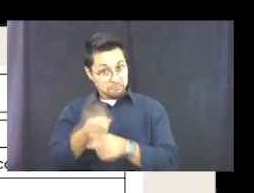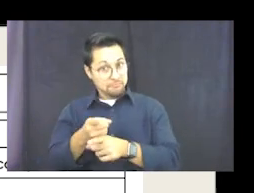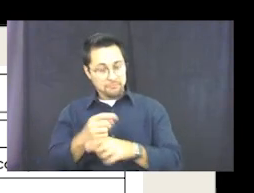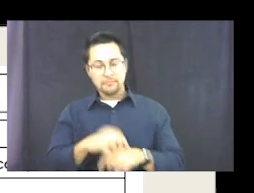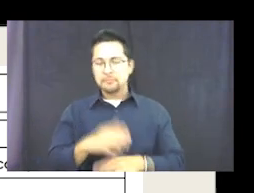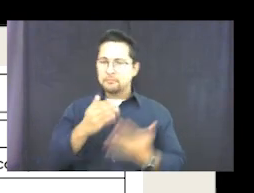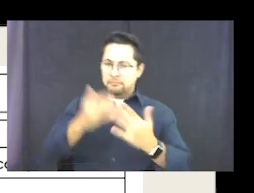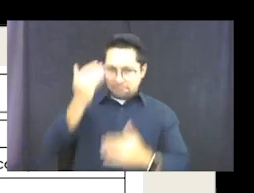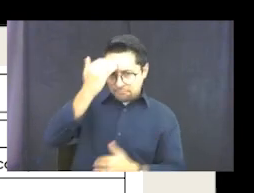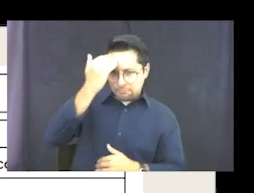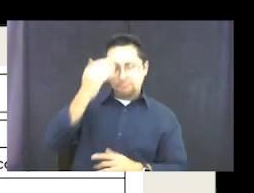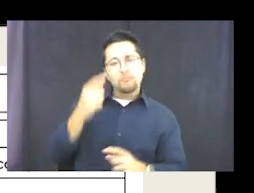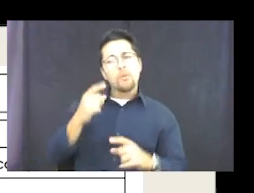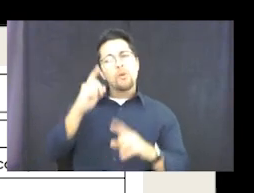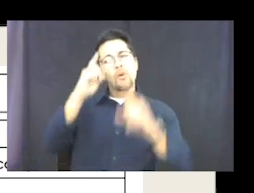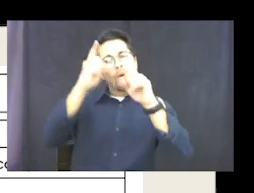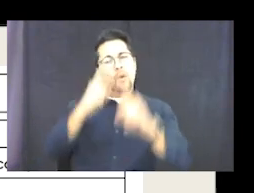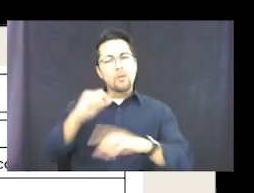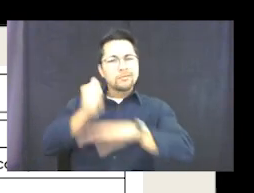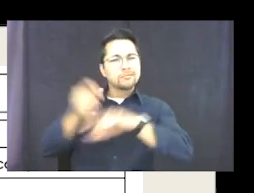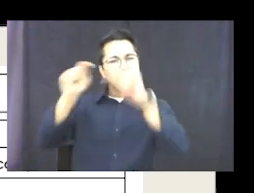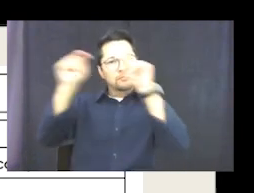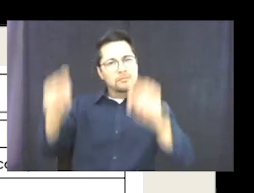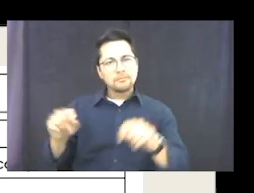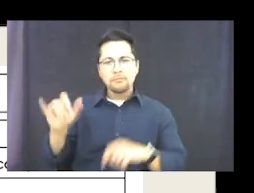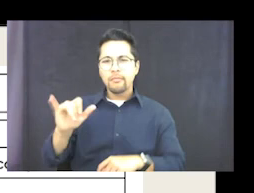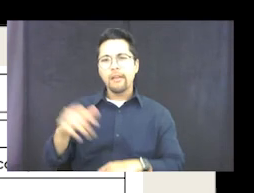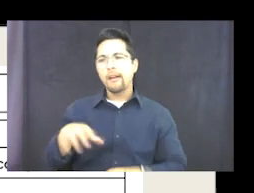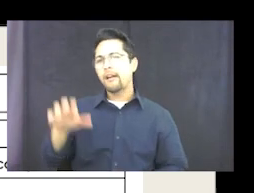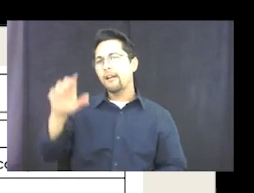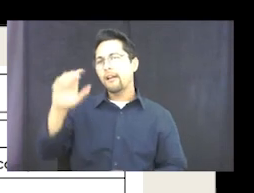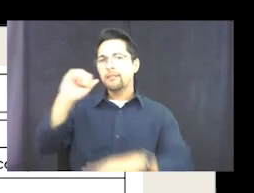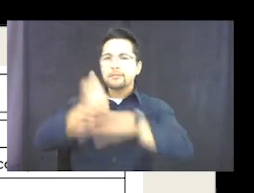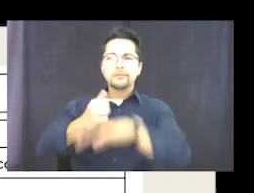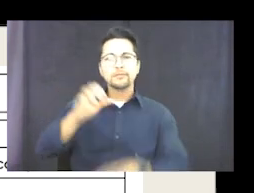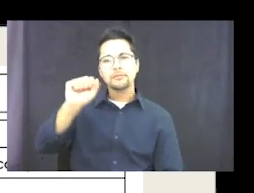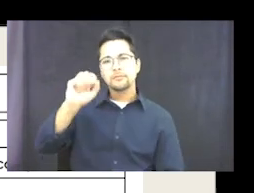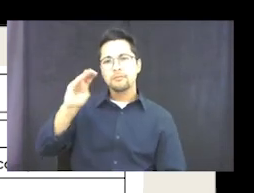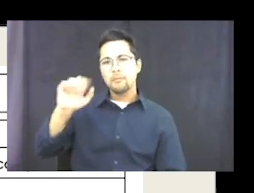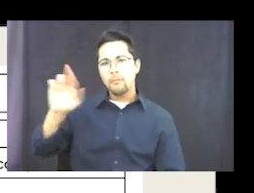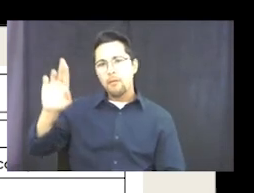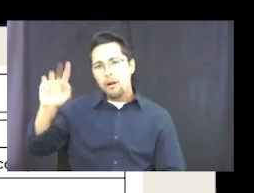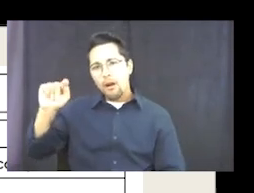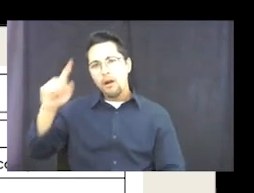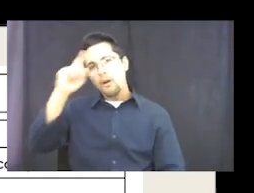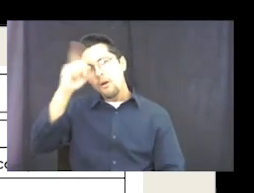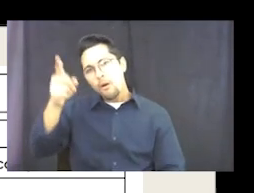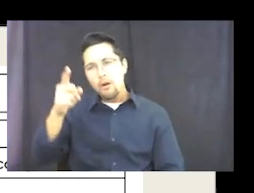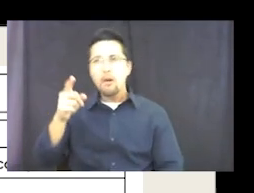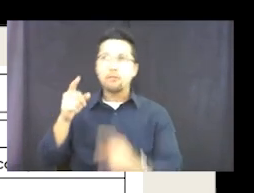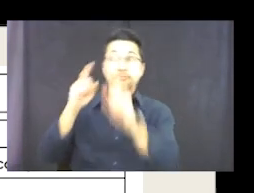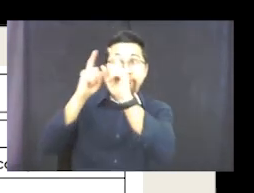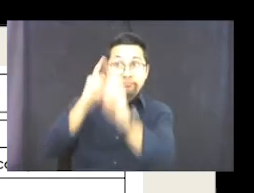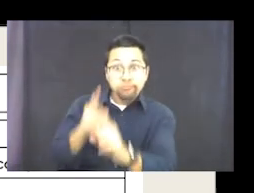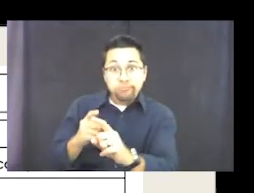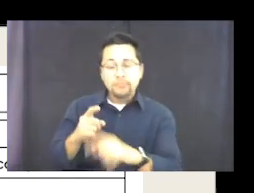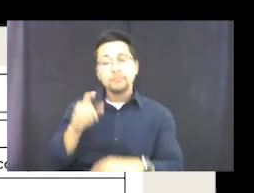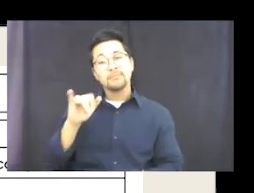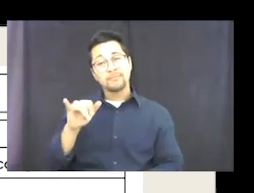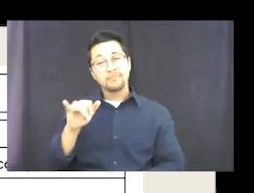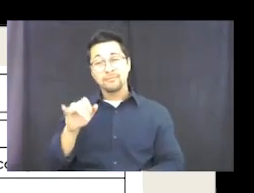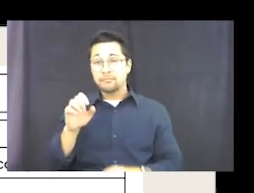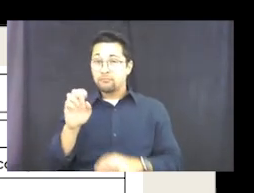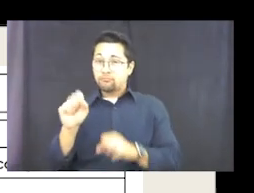familiar with goal-setting templates, such as setting SMART goals and tracking your progress through there. You can use the SMART